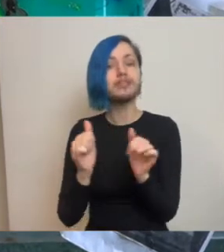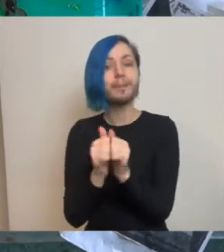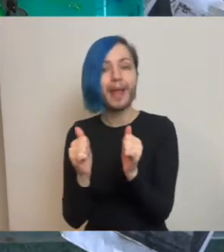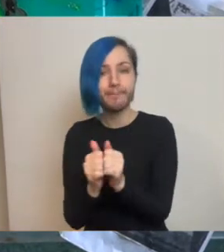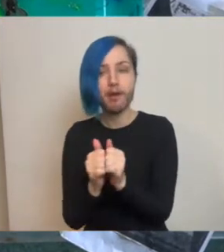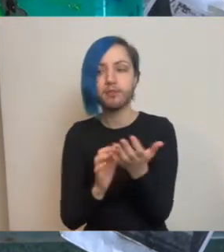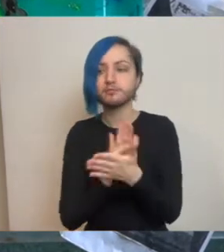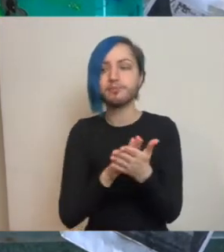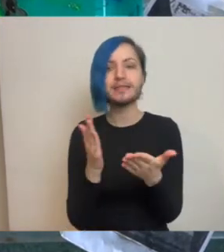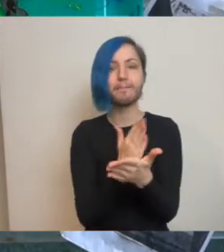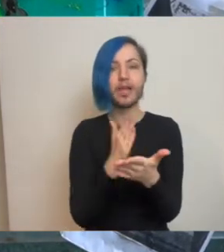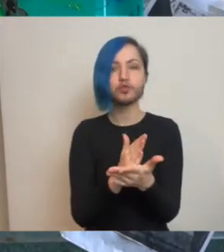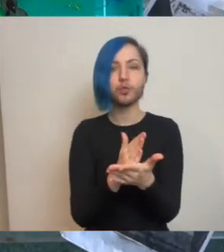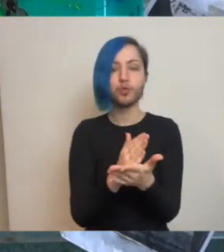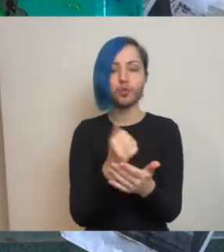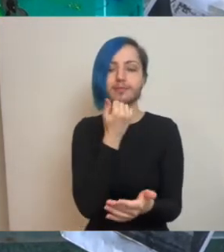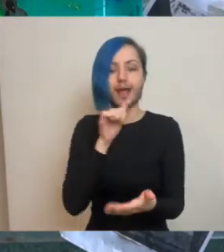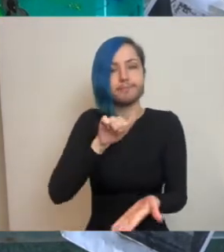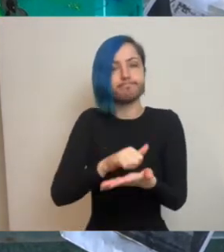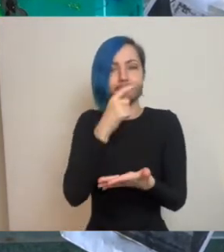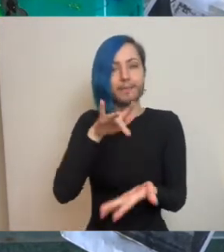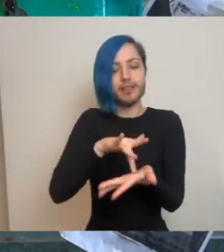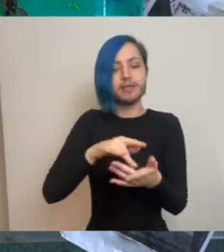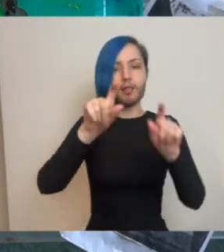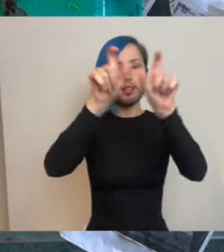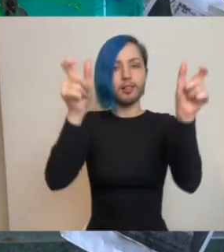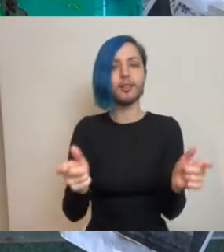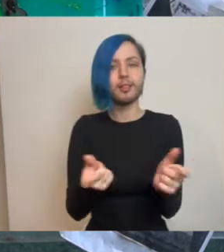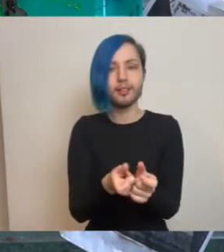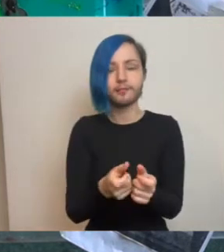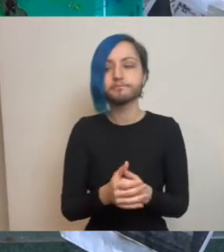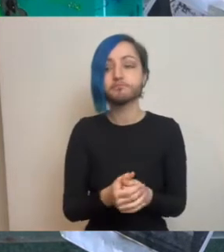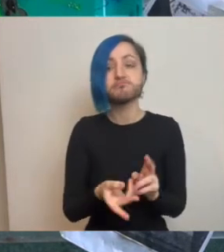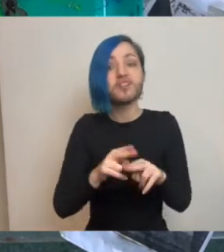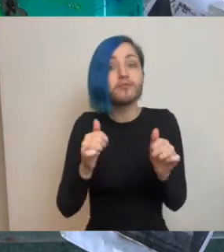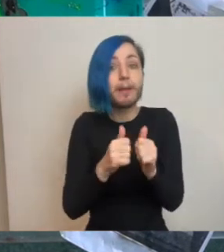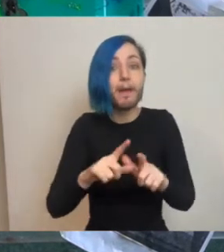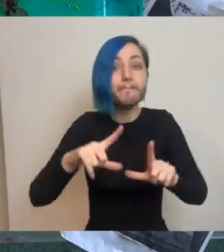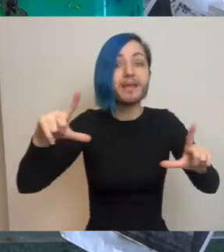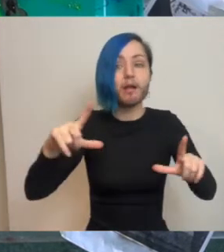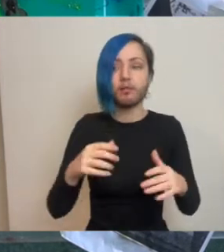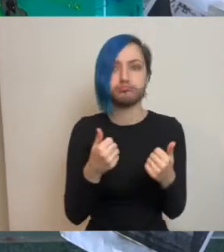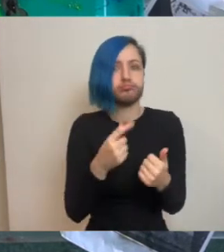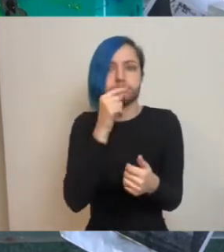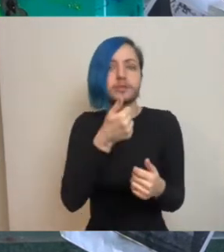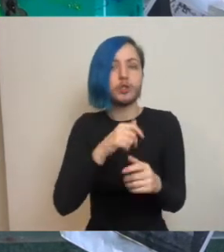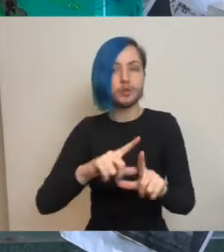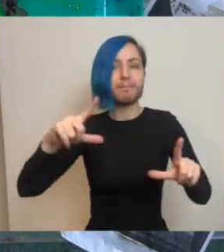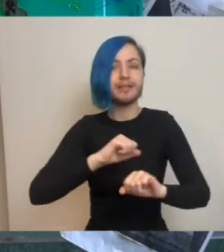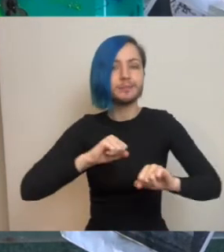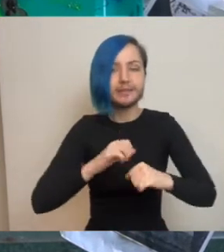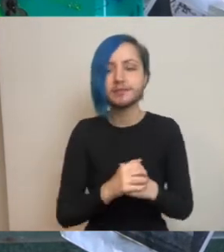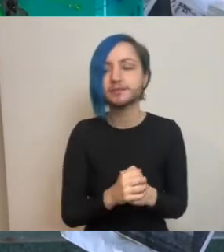that it can be in the middle of that paper. Obviously, if you've got a bigger piece, you can use as much as you want. If you don't